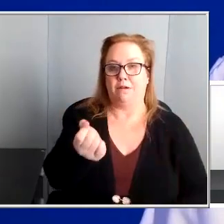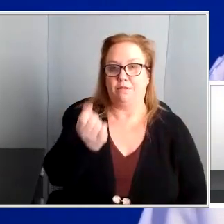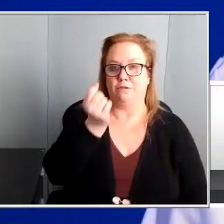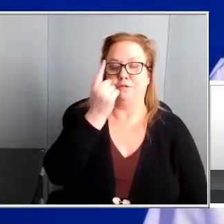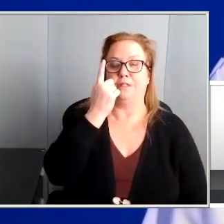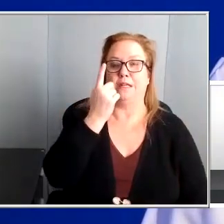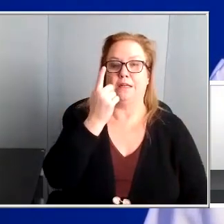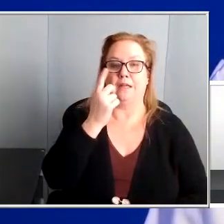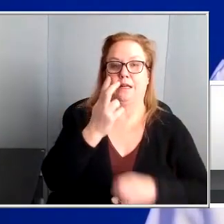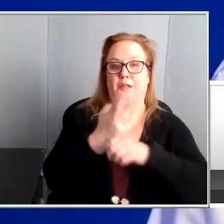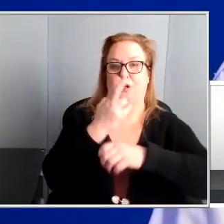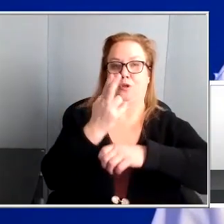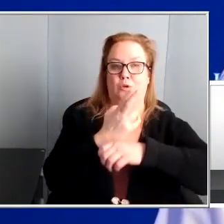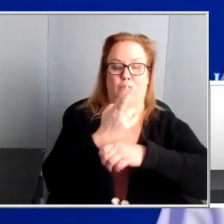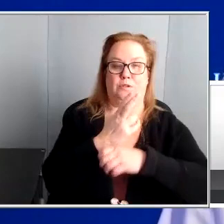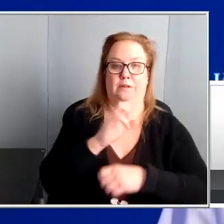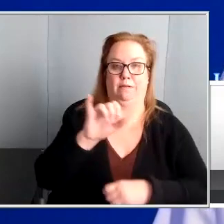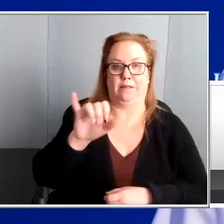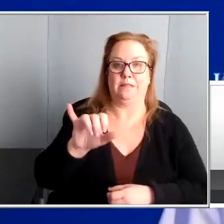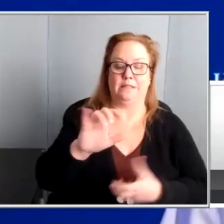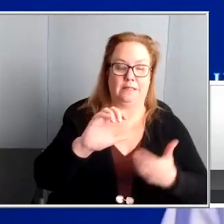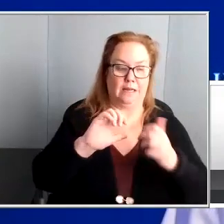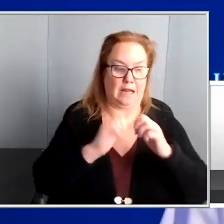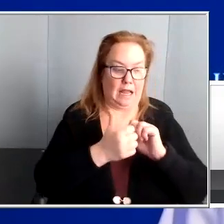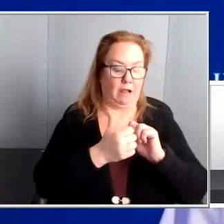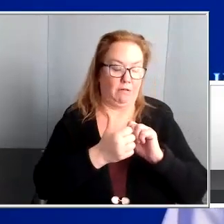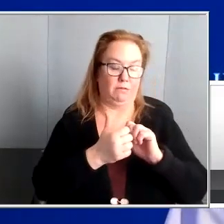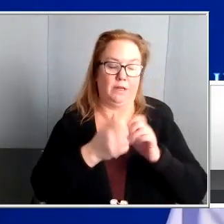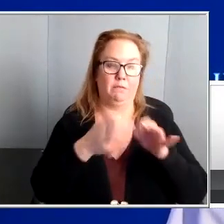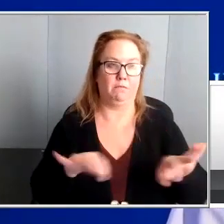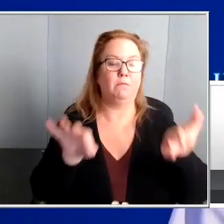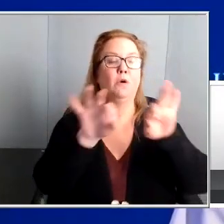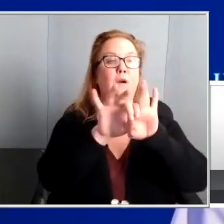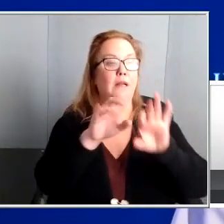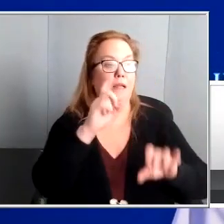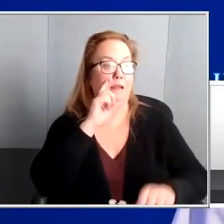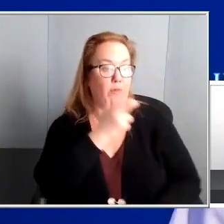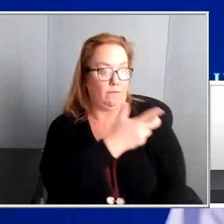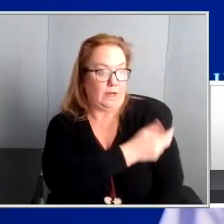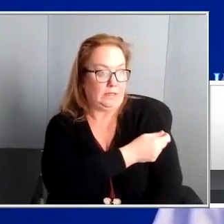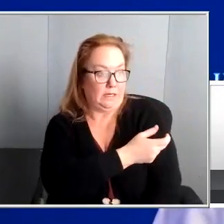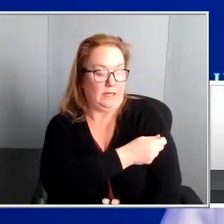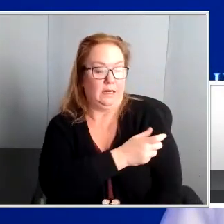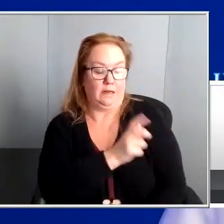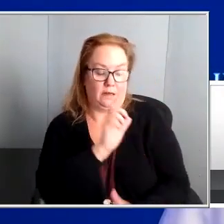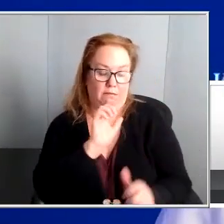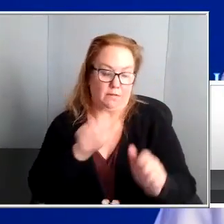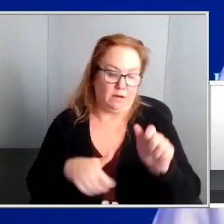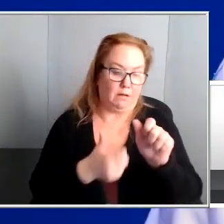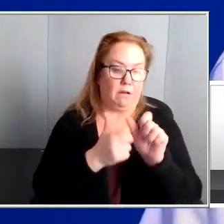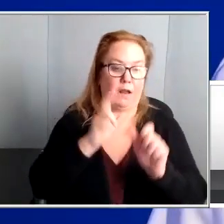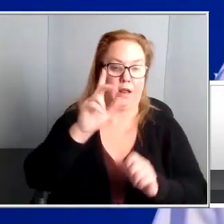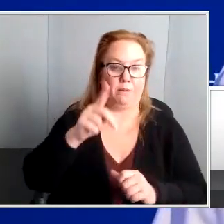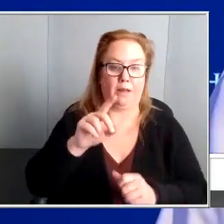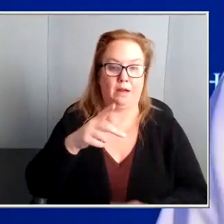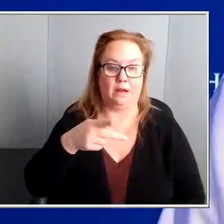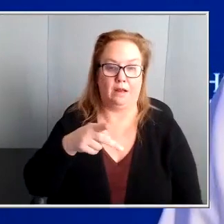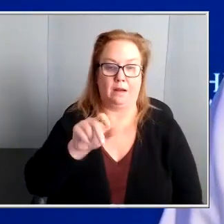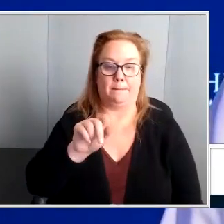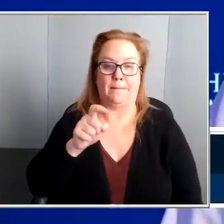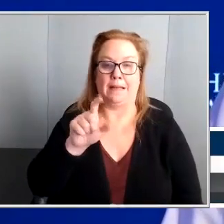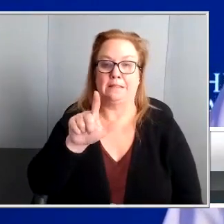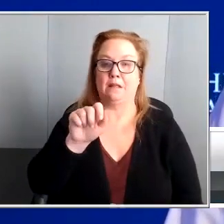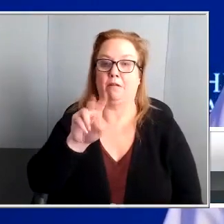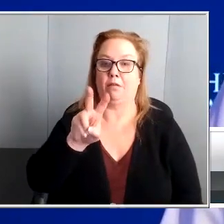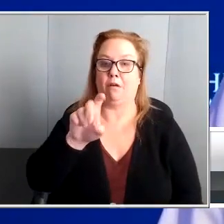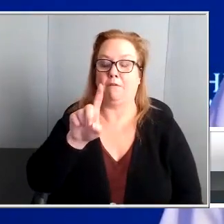the use of this and how useful it is. We know that if you are vaccinated and up to date, and if you do get on Paxlovid, especially if you're